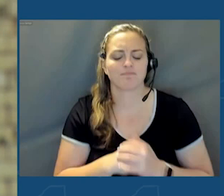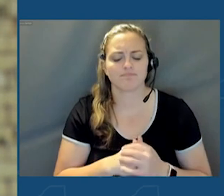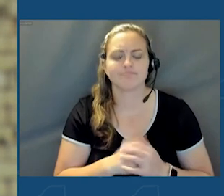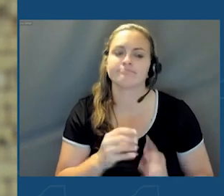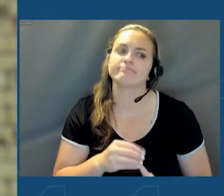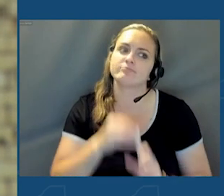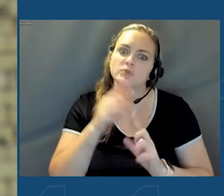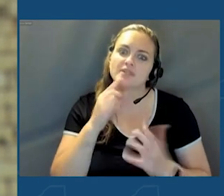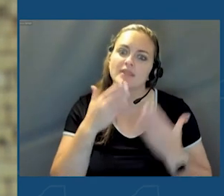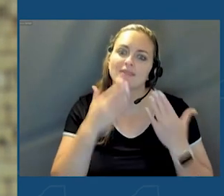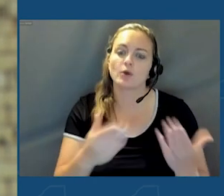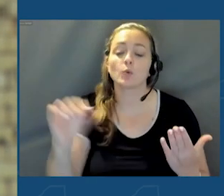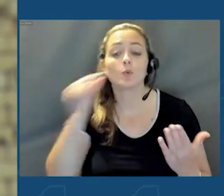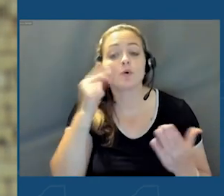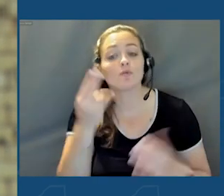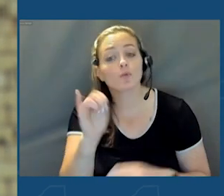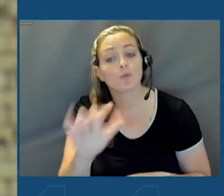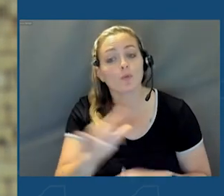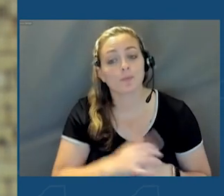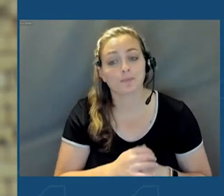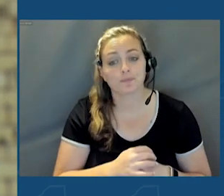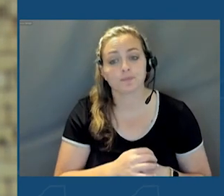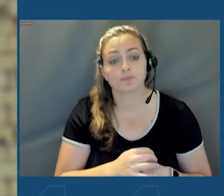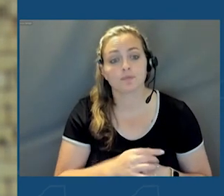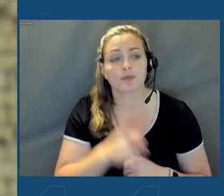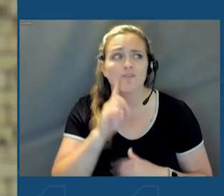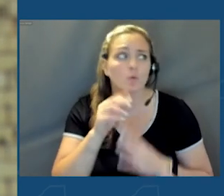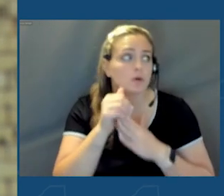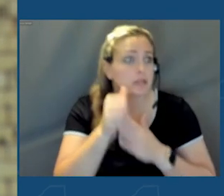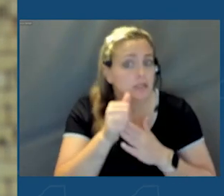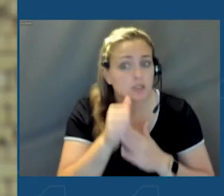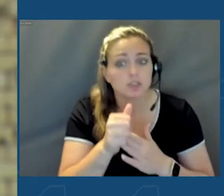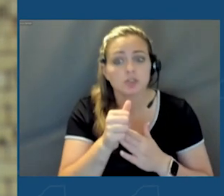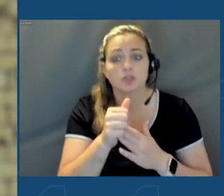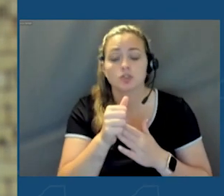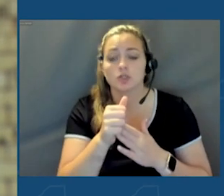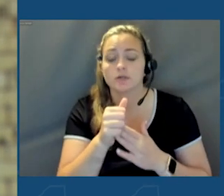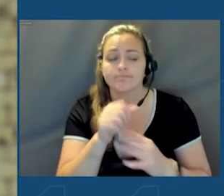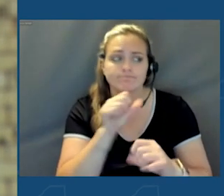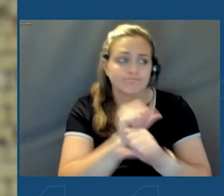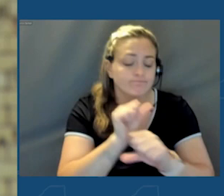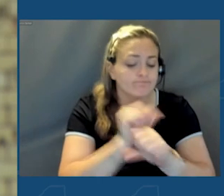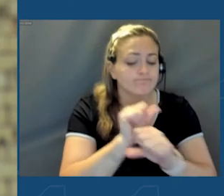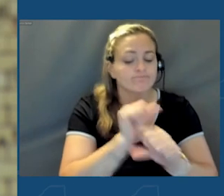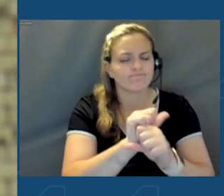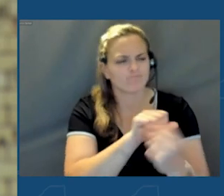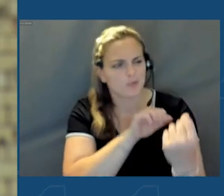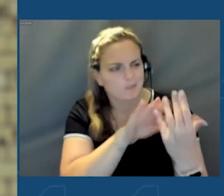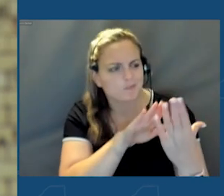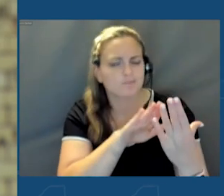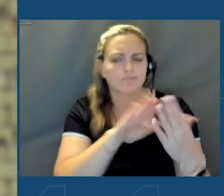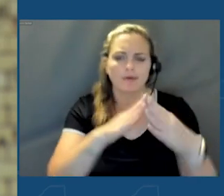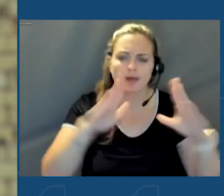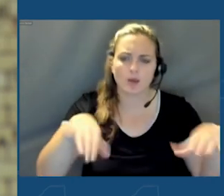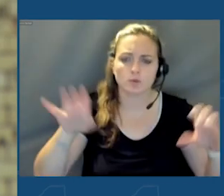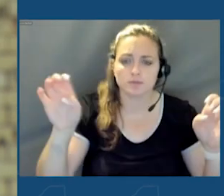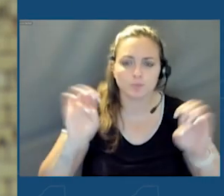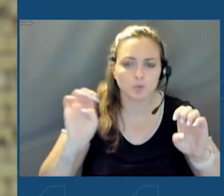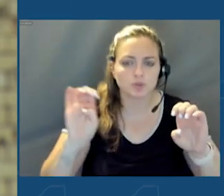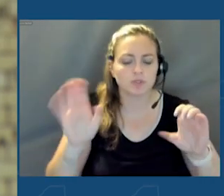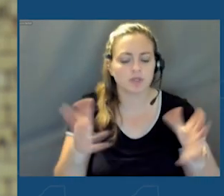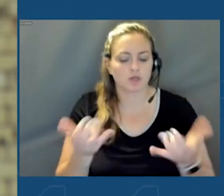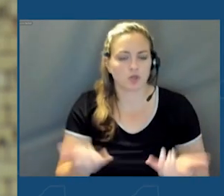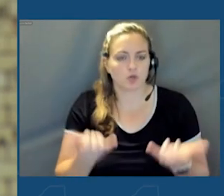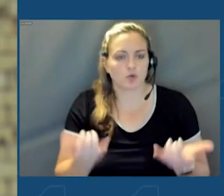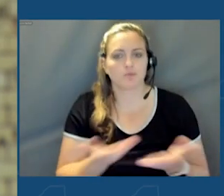thank Governor Hochul for your leadership to tackle the housing crisis that we have here in New York State,